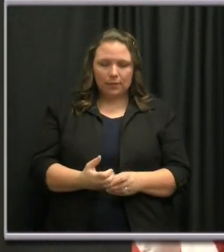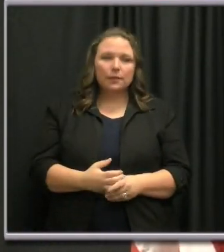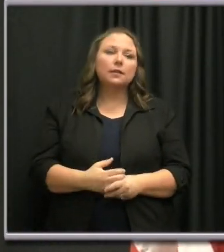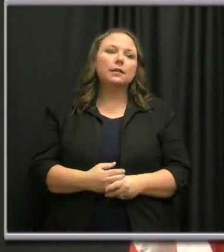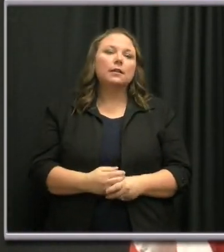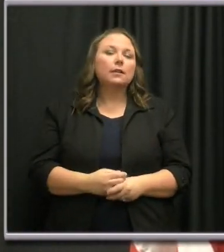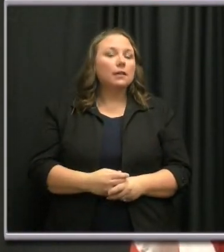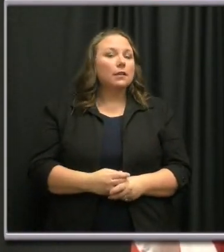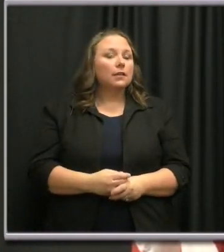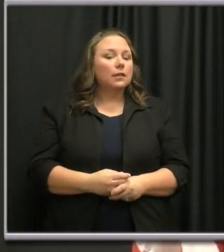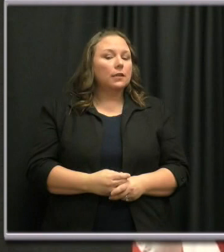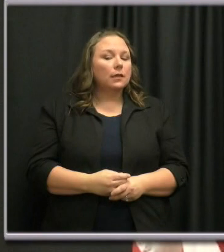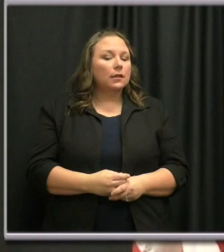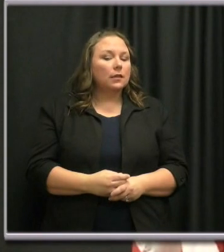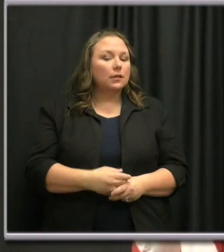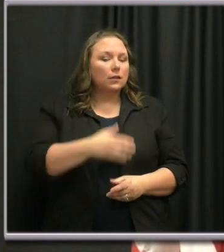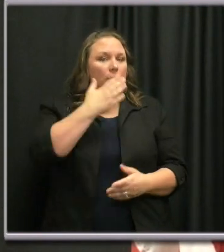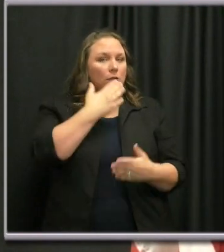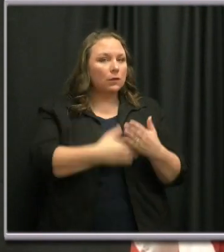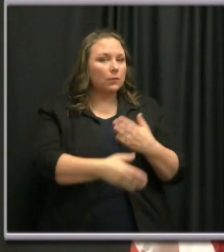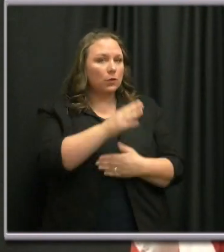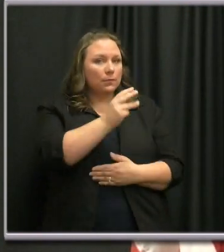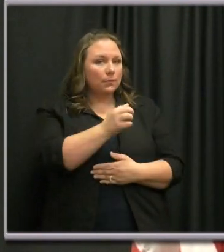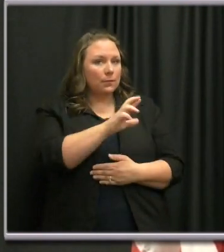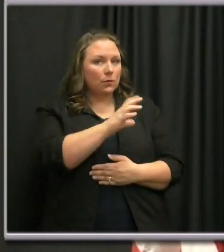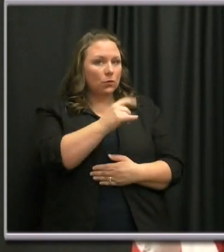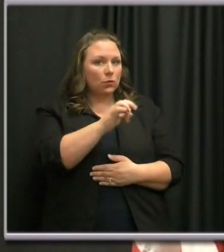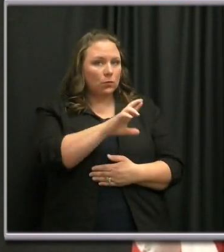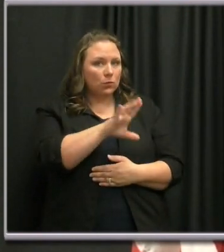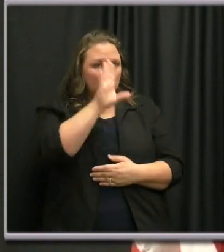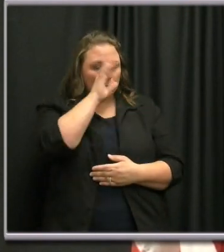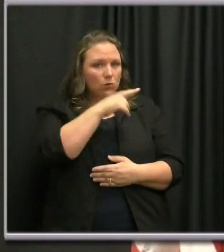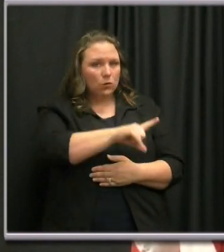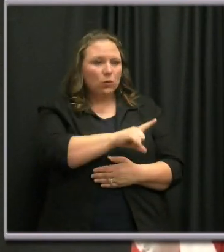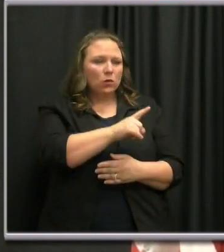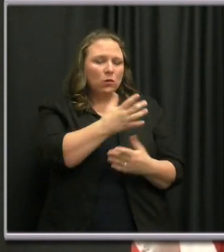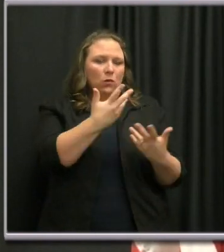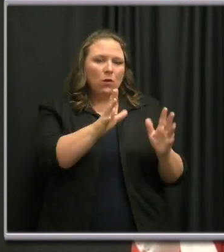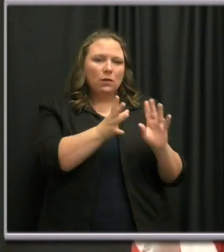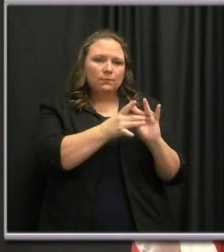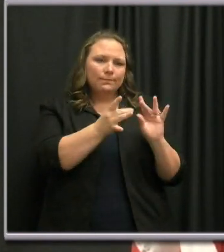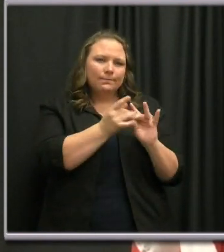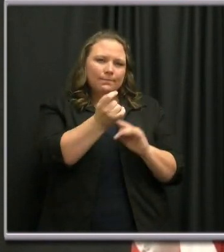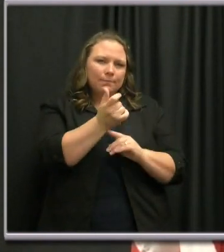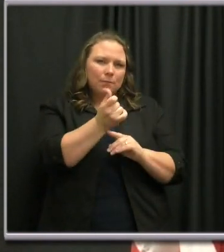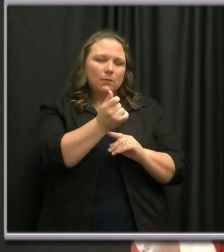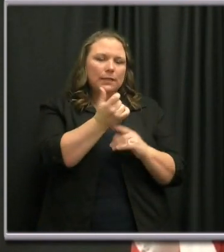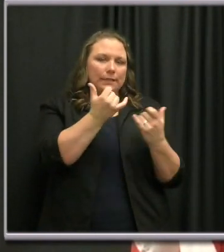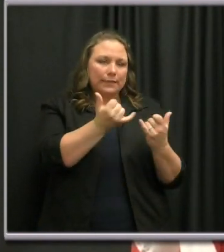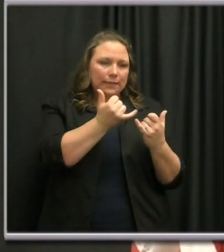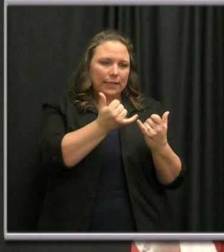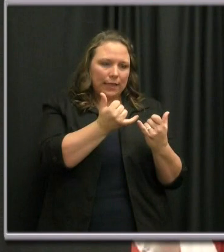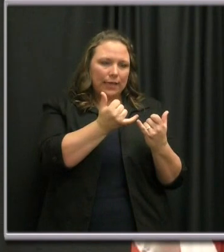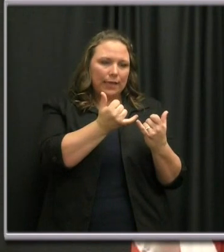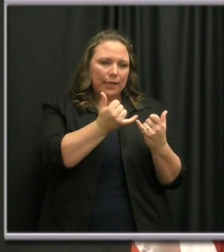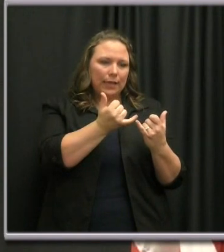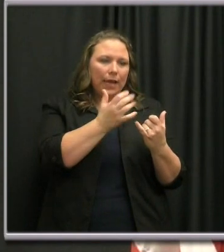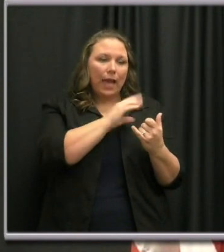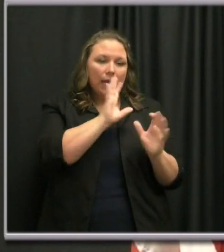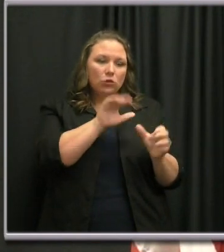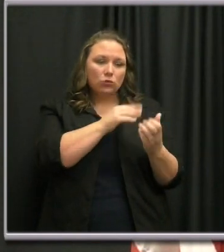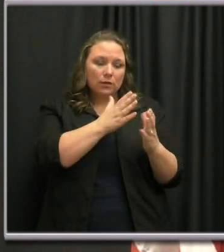Hi there. Good morning. Mayor Cooper, I know you've kind of touched on this a little bit today, and you've addressed it before,